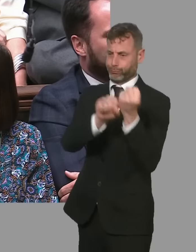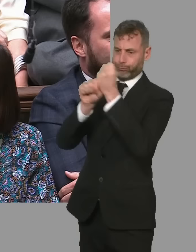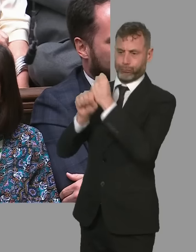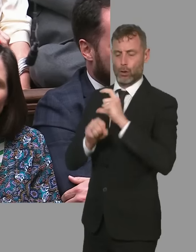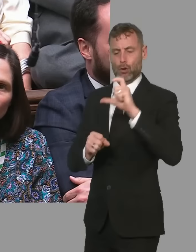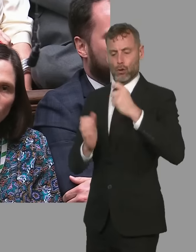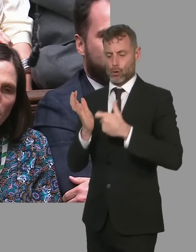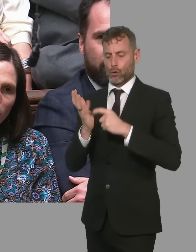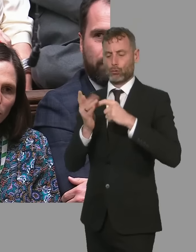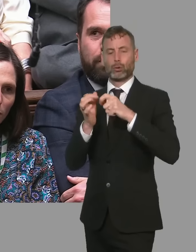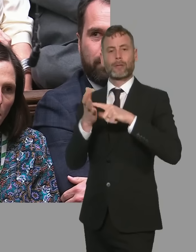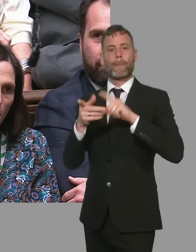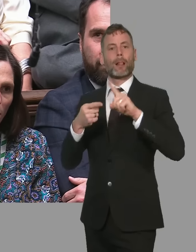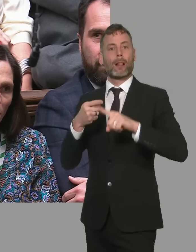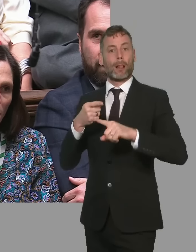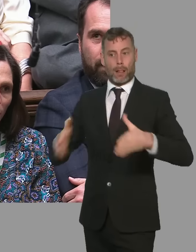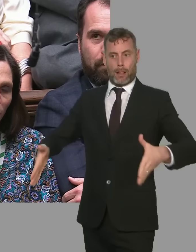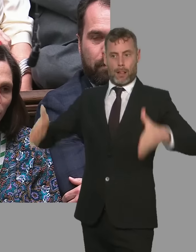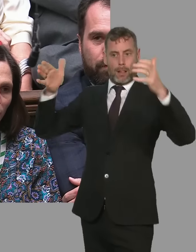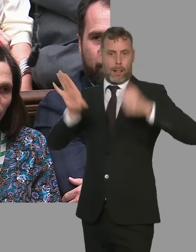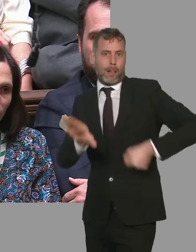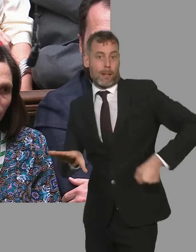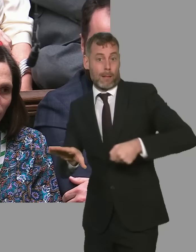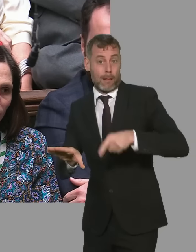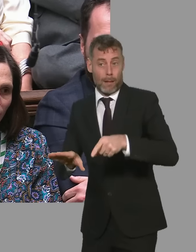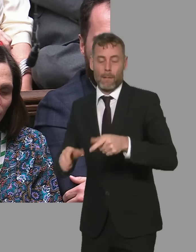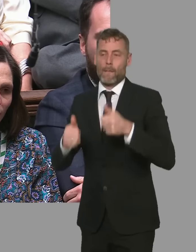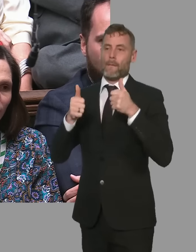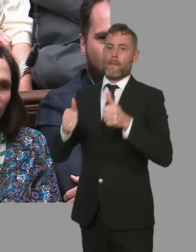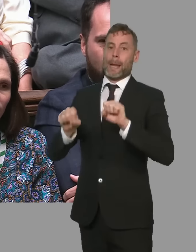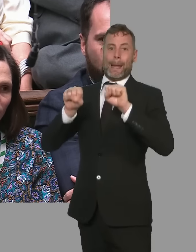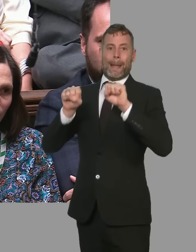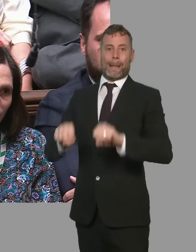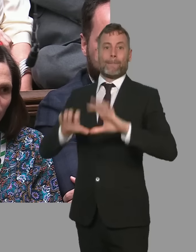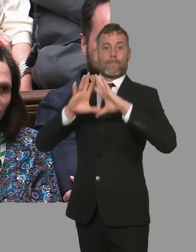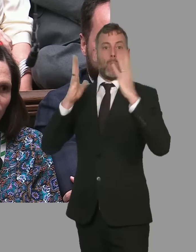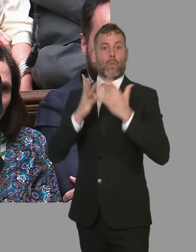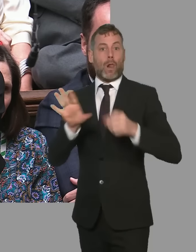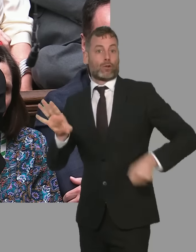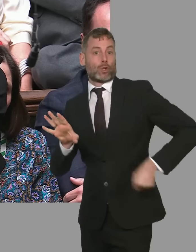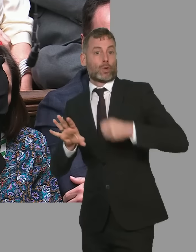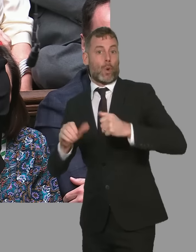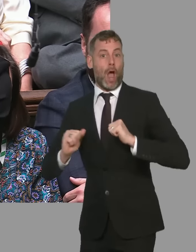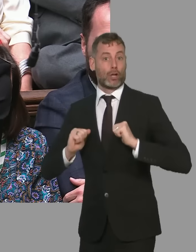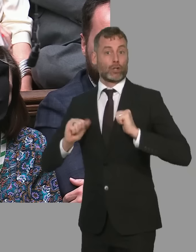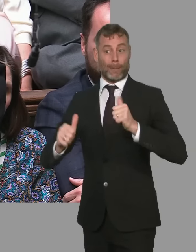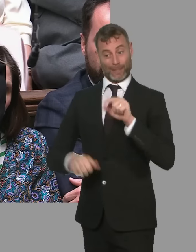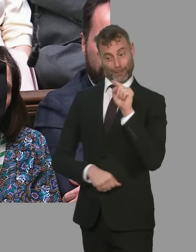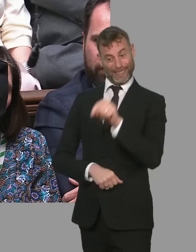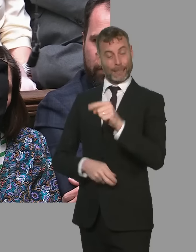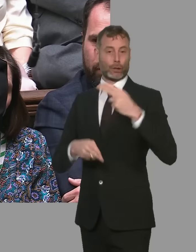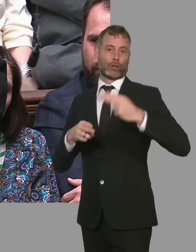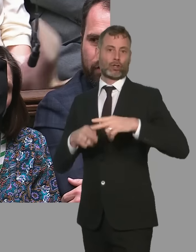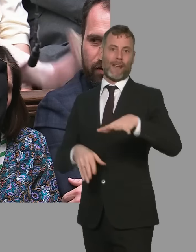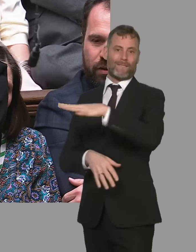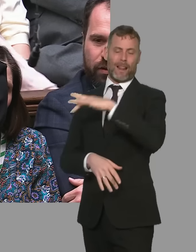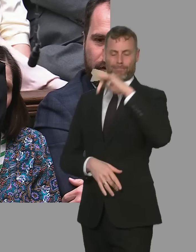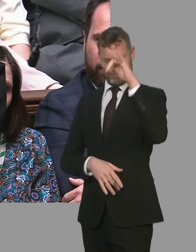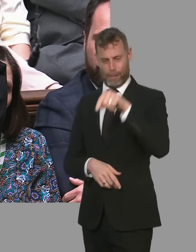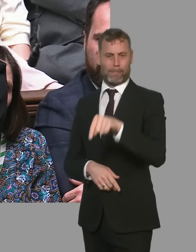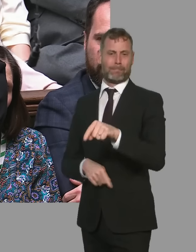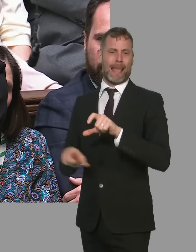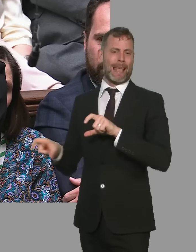and keep the World Snooker Championship at the heart of Sheffield? I want my constituents to be able to enjoy